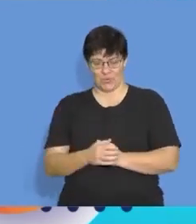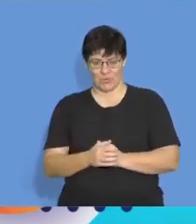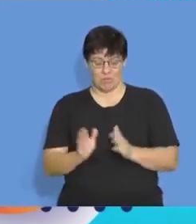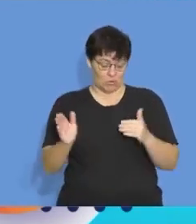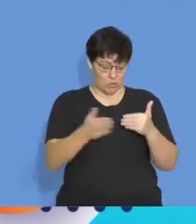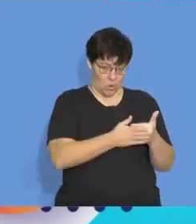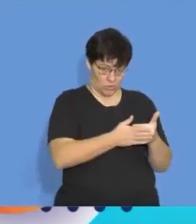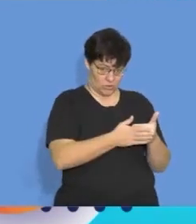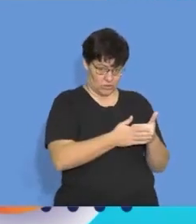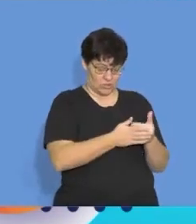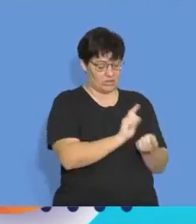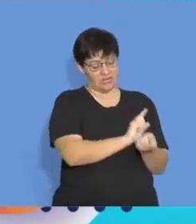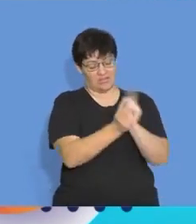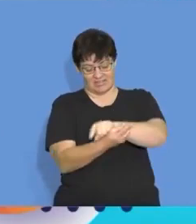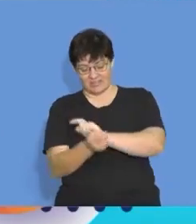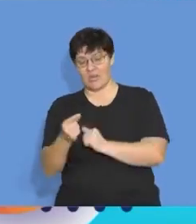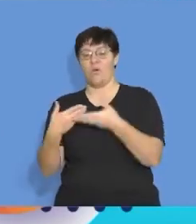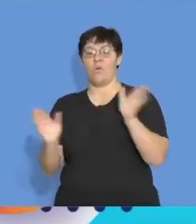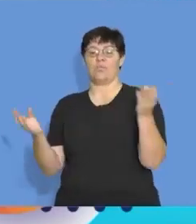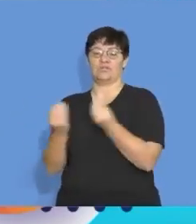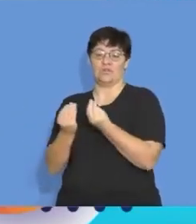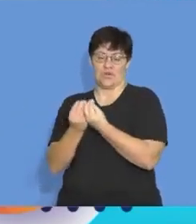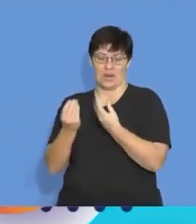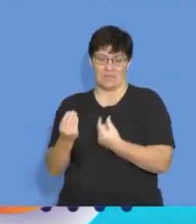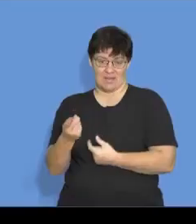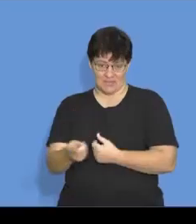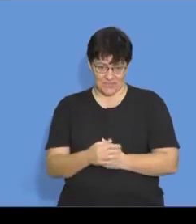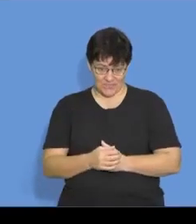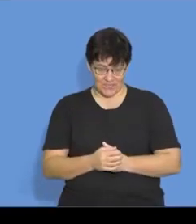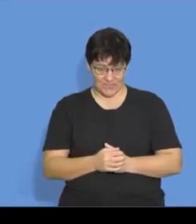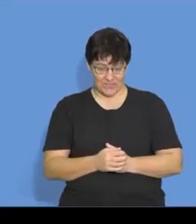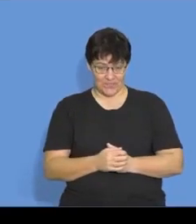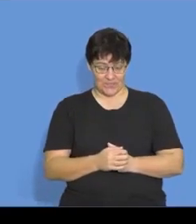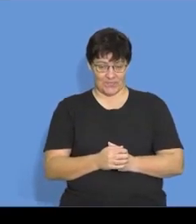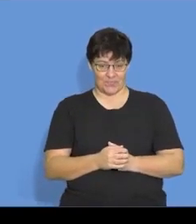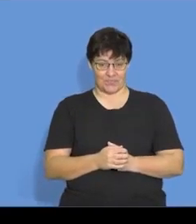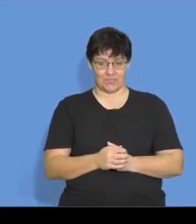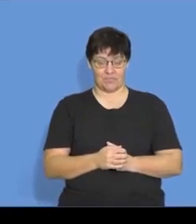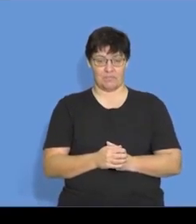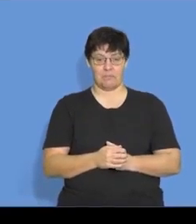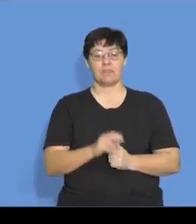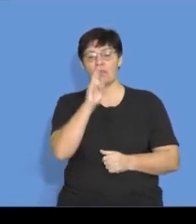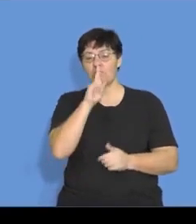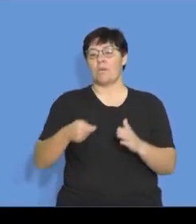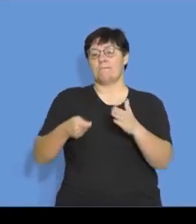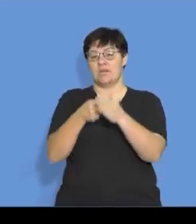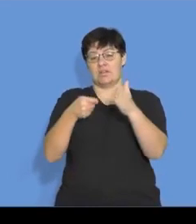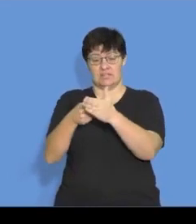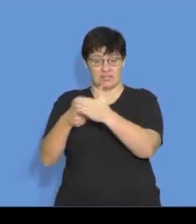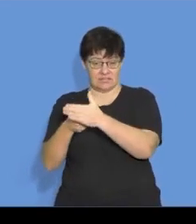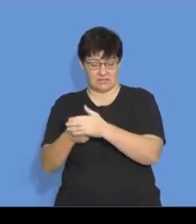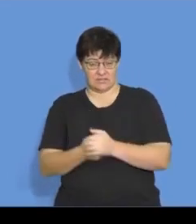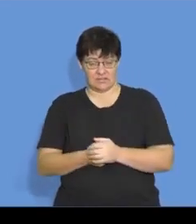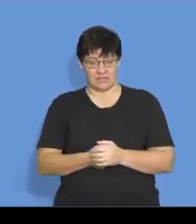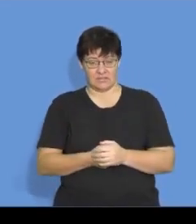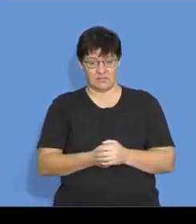stock becomes next year's opening stock figure. Okay? Then we're looking at purchases. What do we